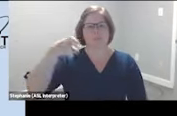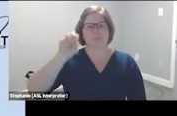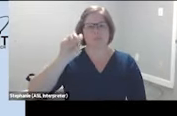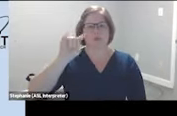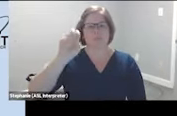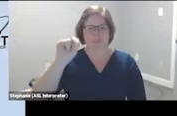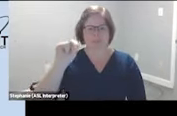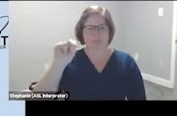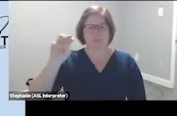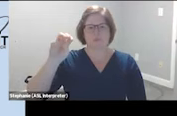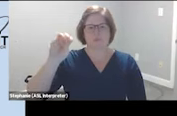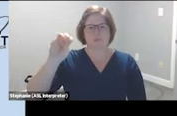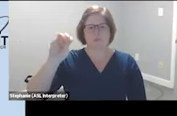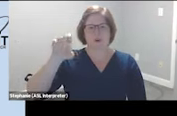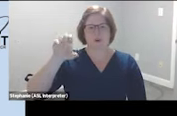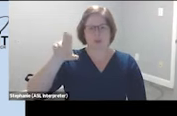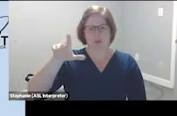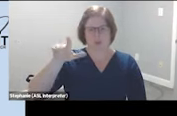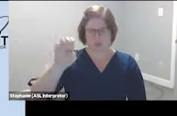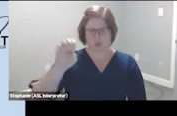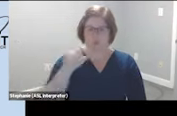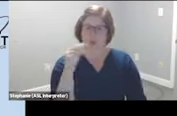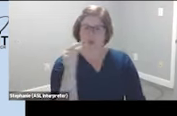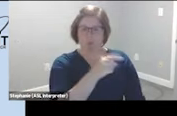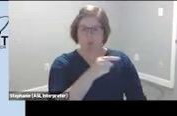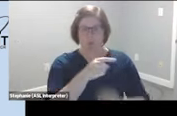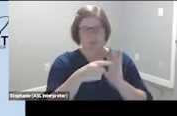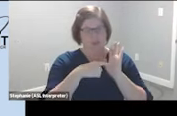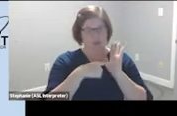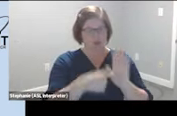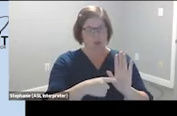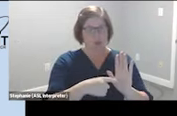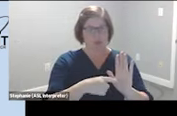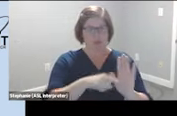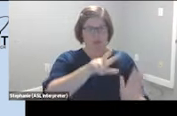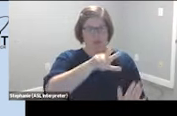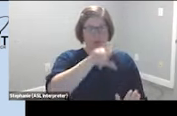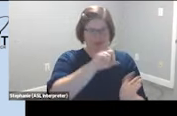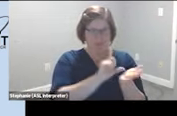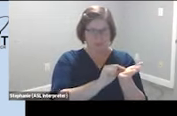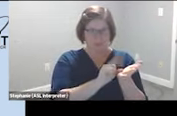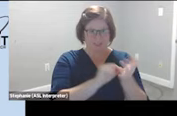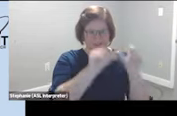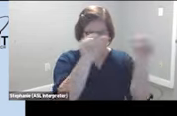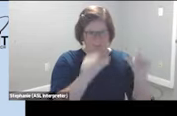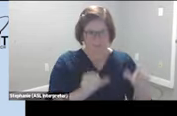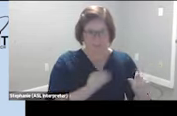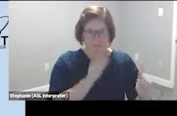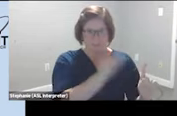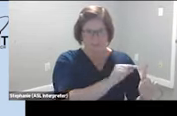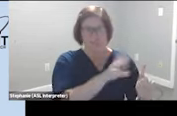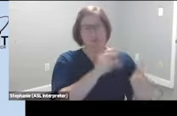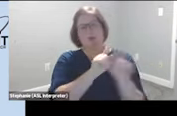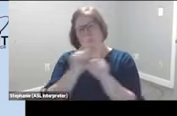this picture here shows a 3D printed model of the protein molecule, as well as